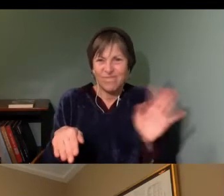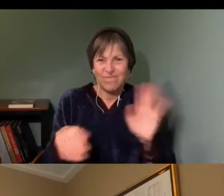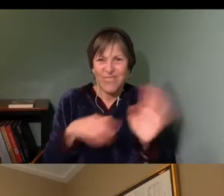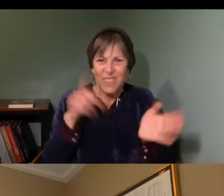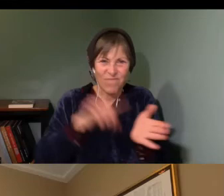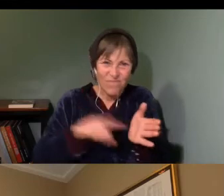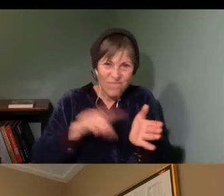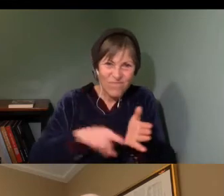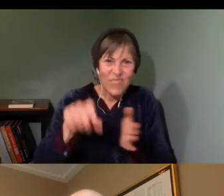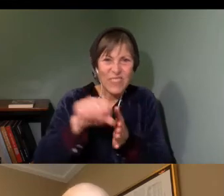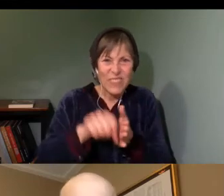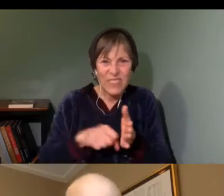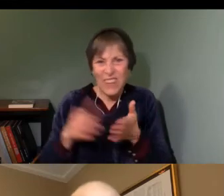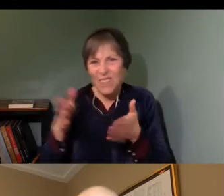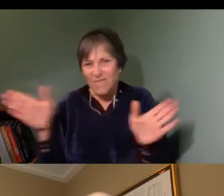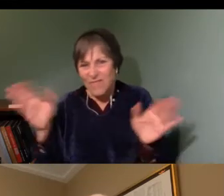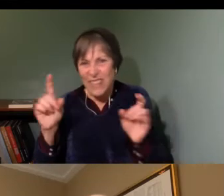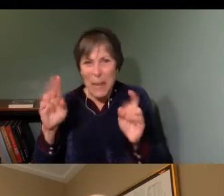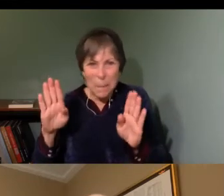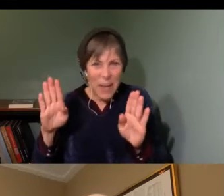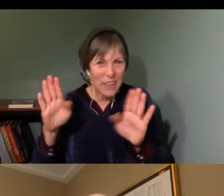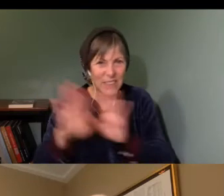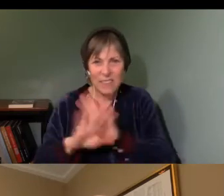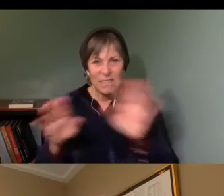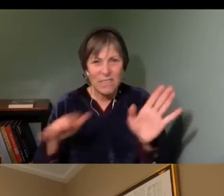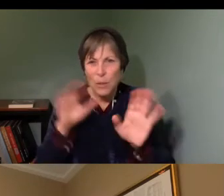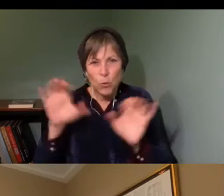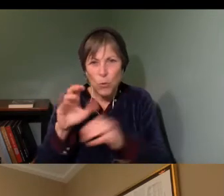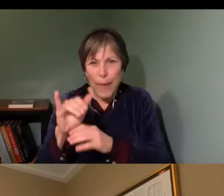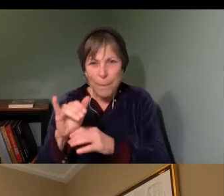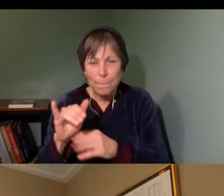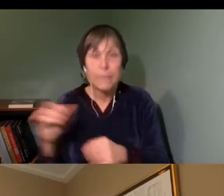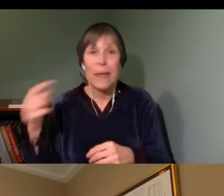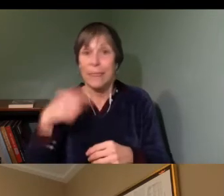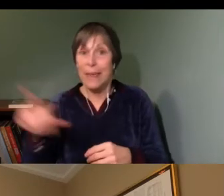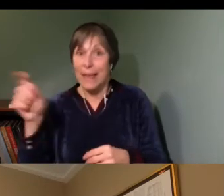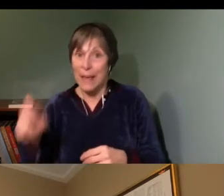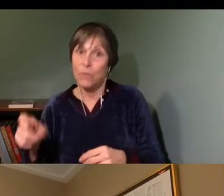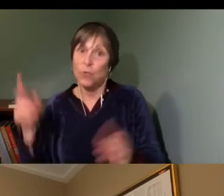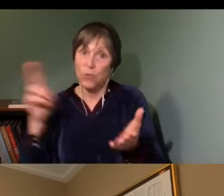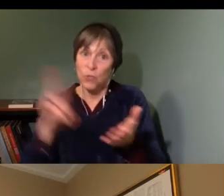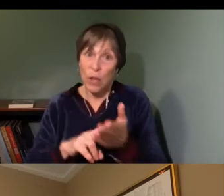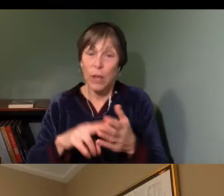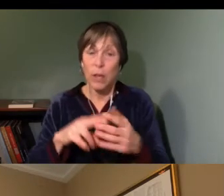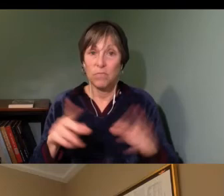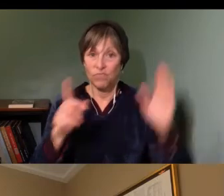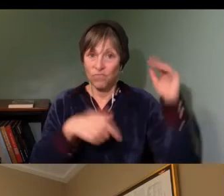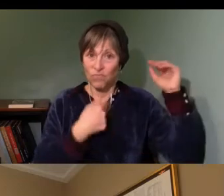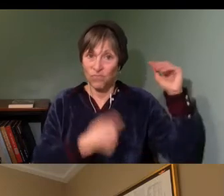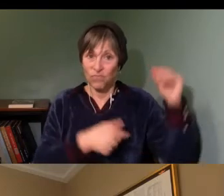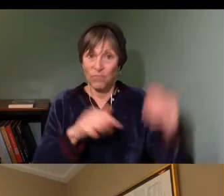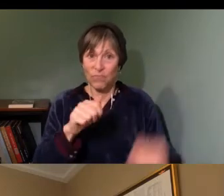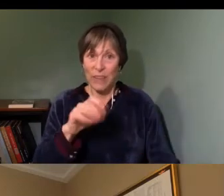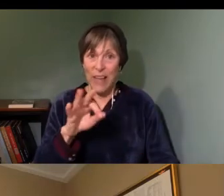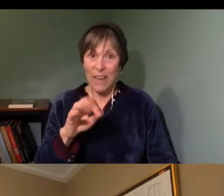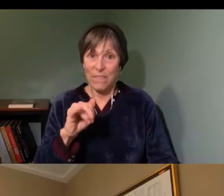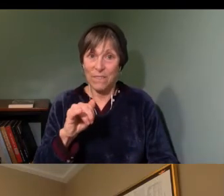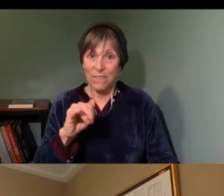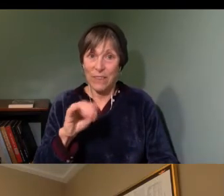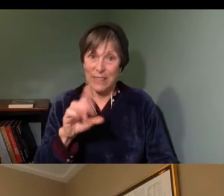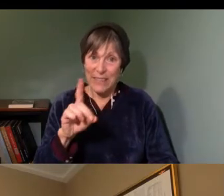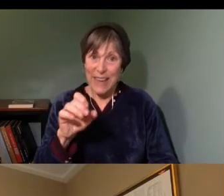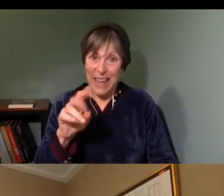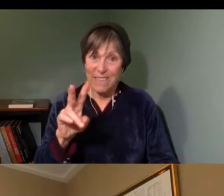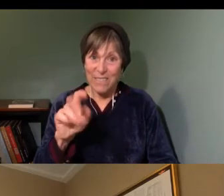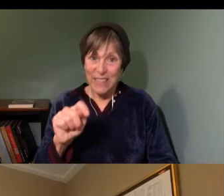voter database or anything like that um they do have to sign an affidavit at the bottom of the application that attests to the the